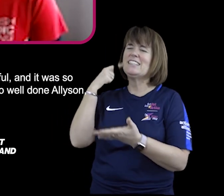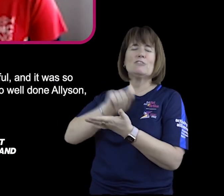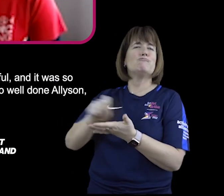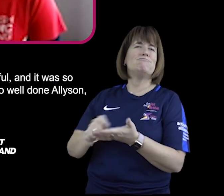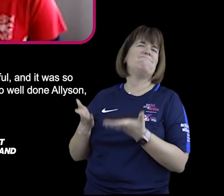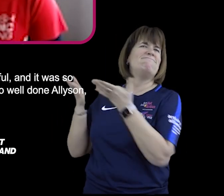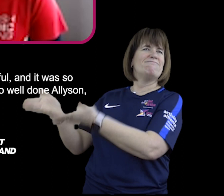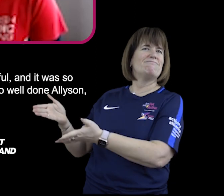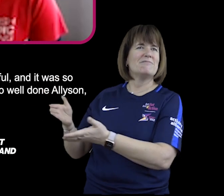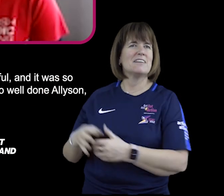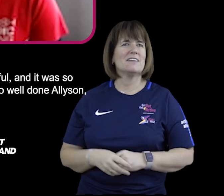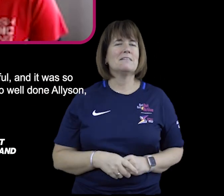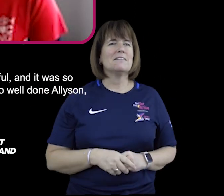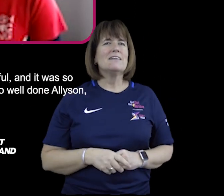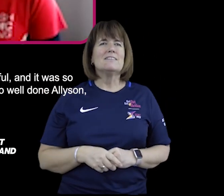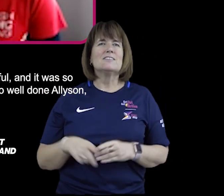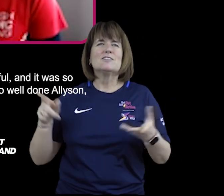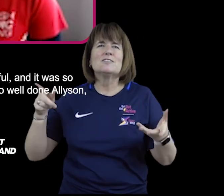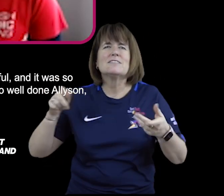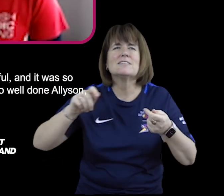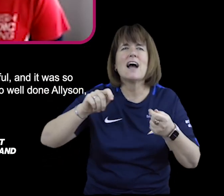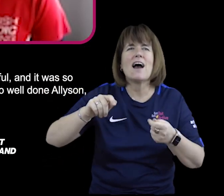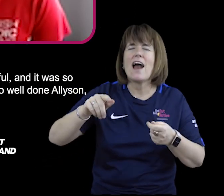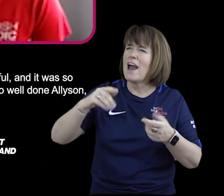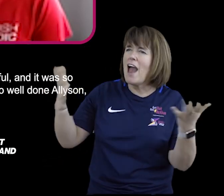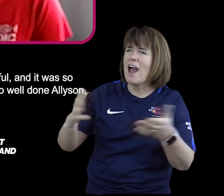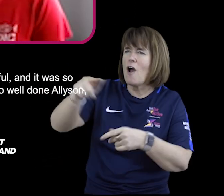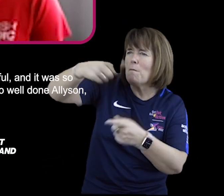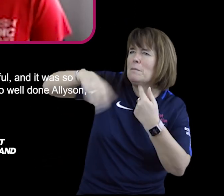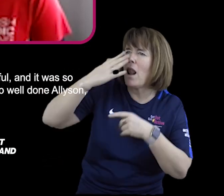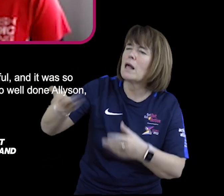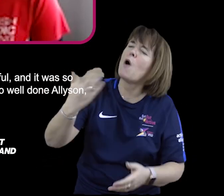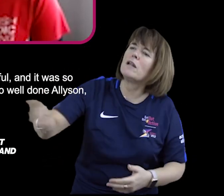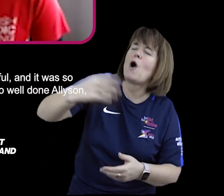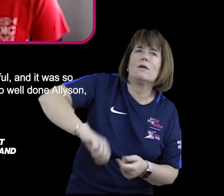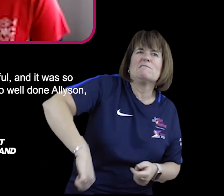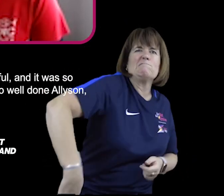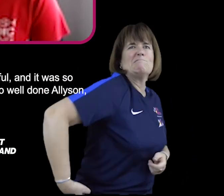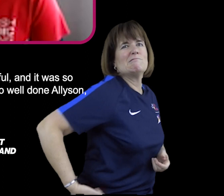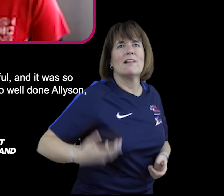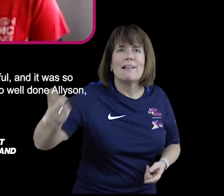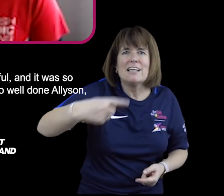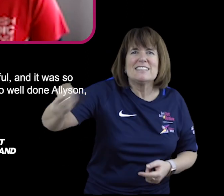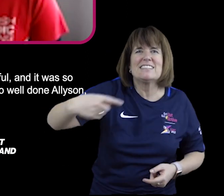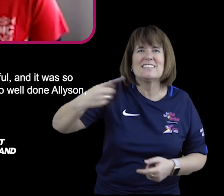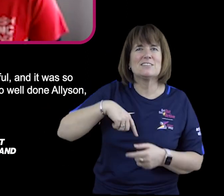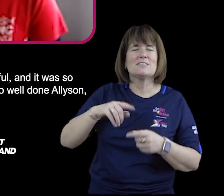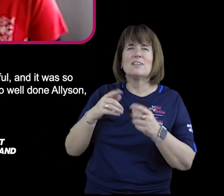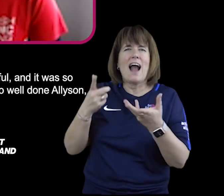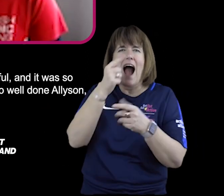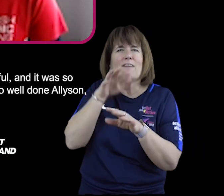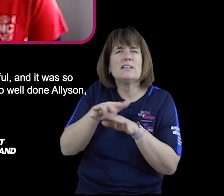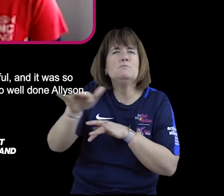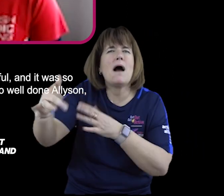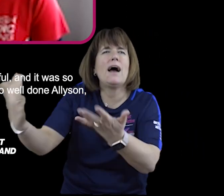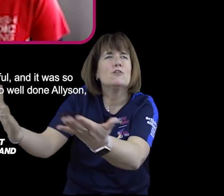passion. She's just out there gently twisting everybody's arms to have a go, and it's just wonderful. And it was so